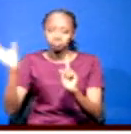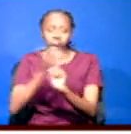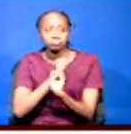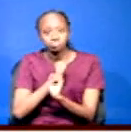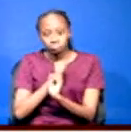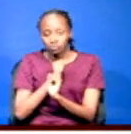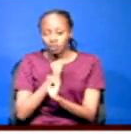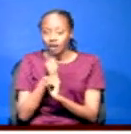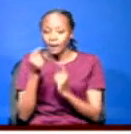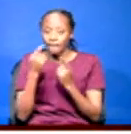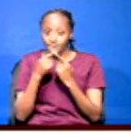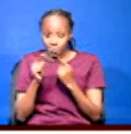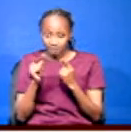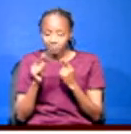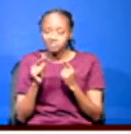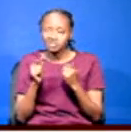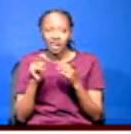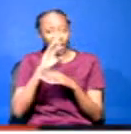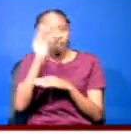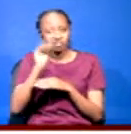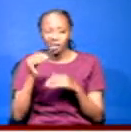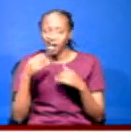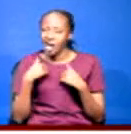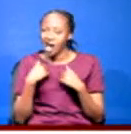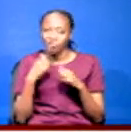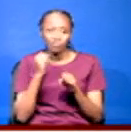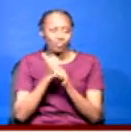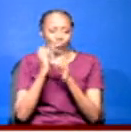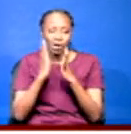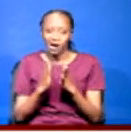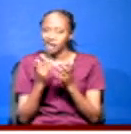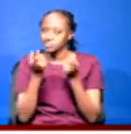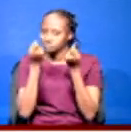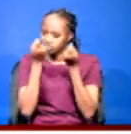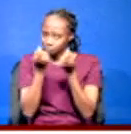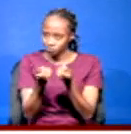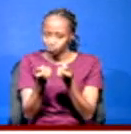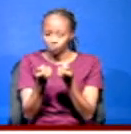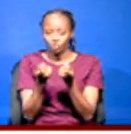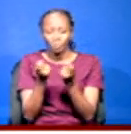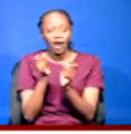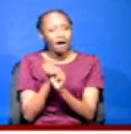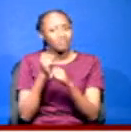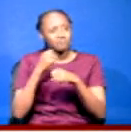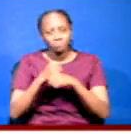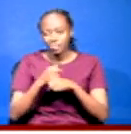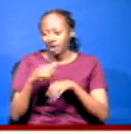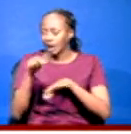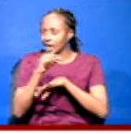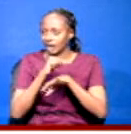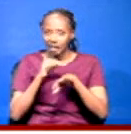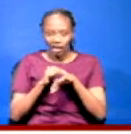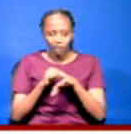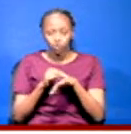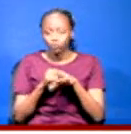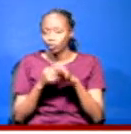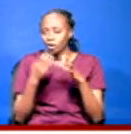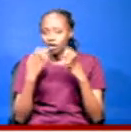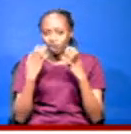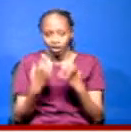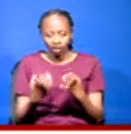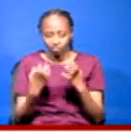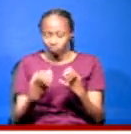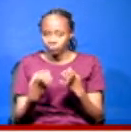Africa's shortage of health workers has constrained our nations from adequately responding to pandemics, for example,